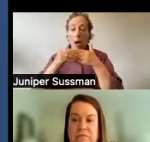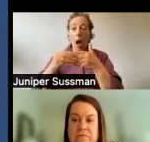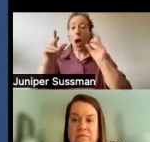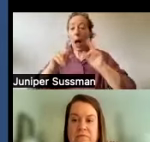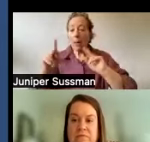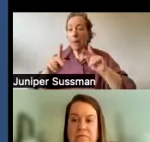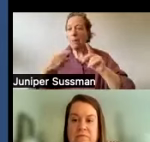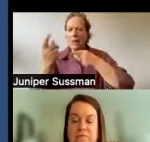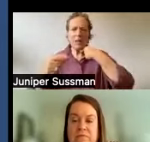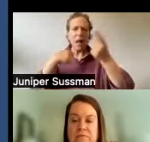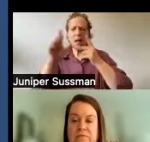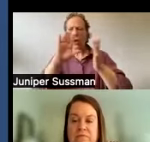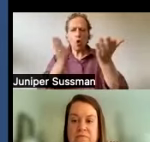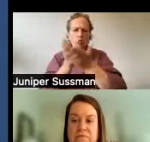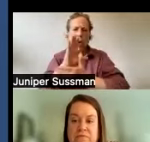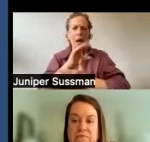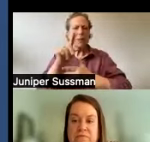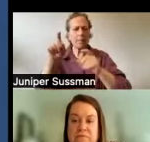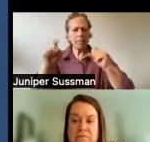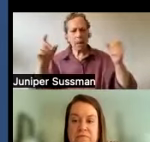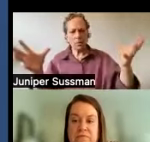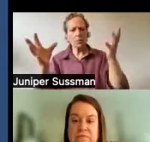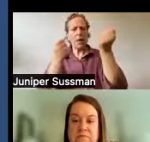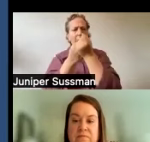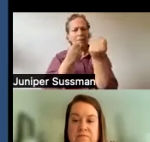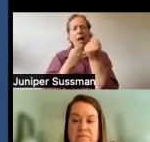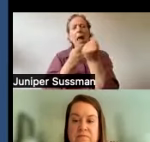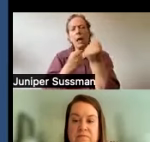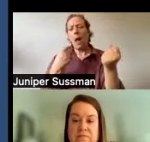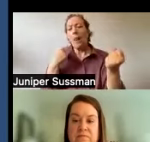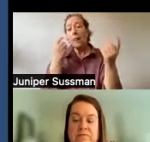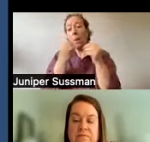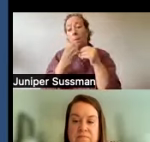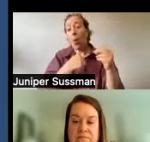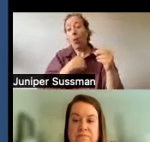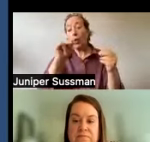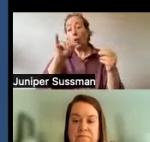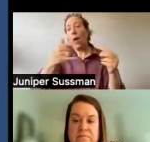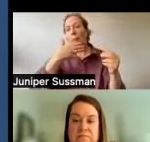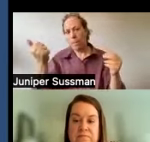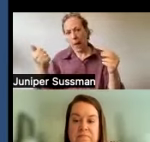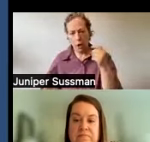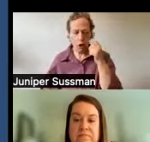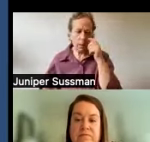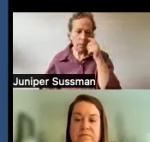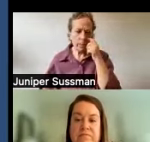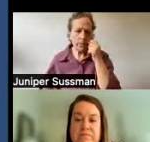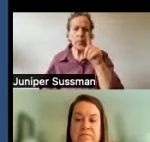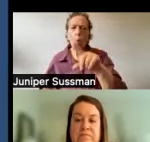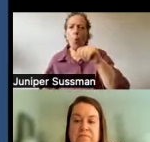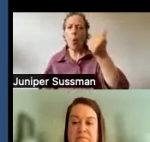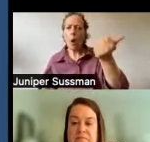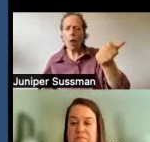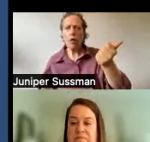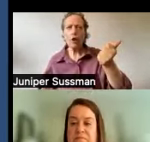are and how to more effectively advocate for it, I think, all the better. The one other, I guess,